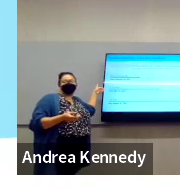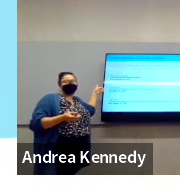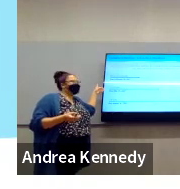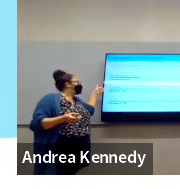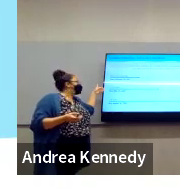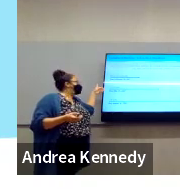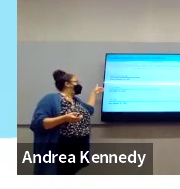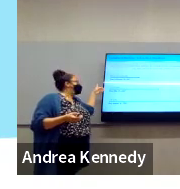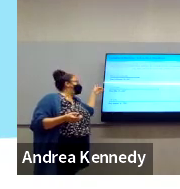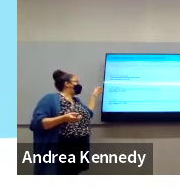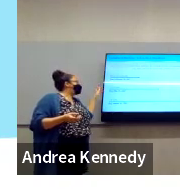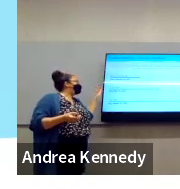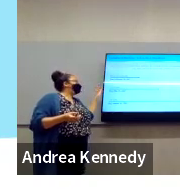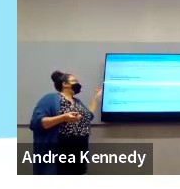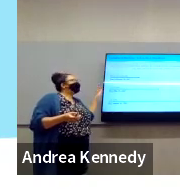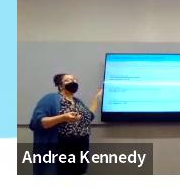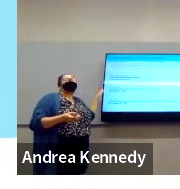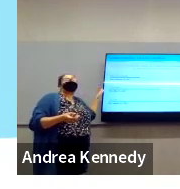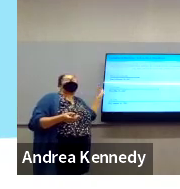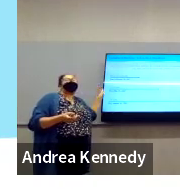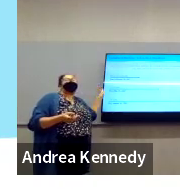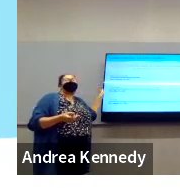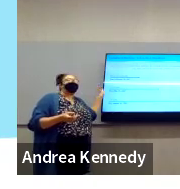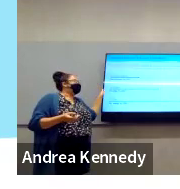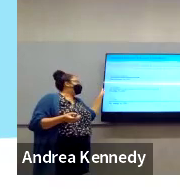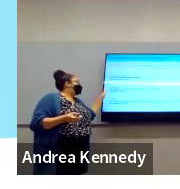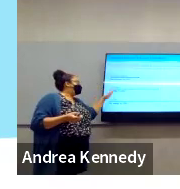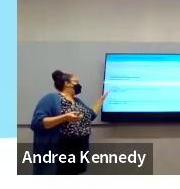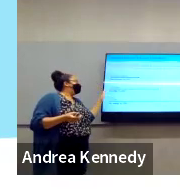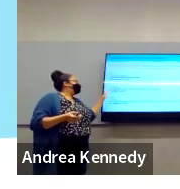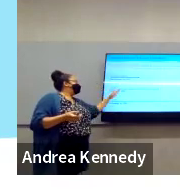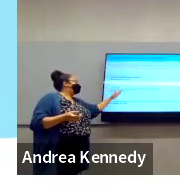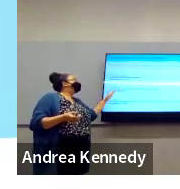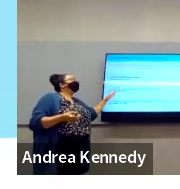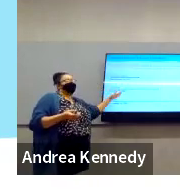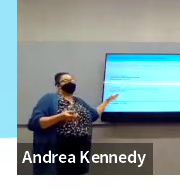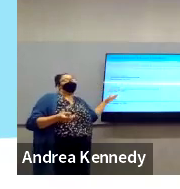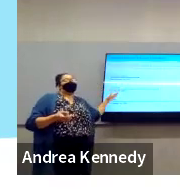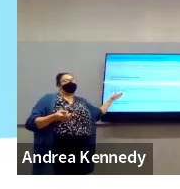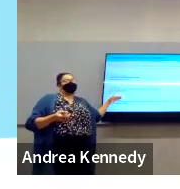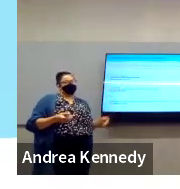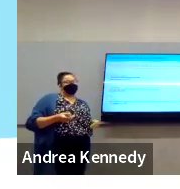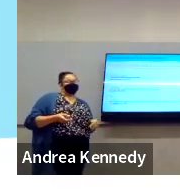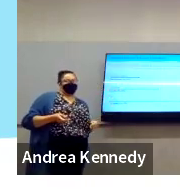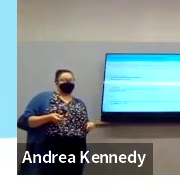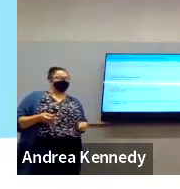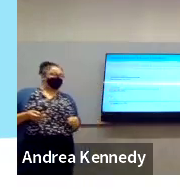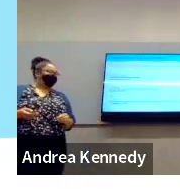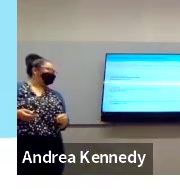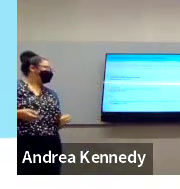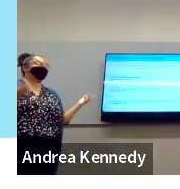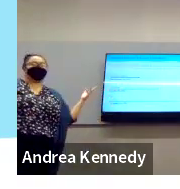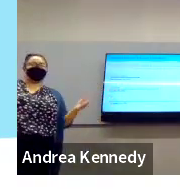time frame between 6 and 20 units. So you'll be seeing your petition, before the end of May